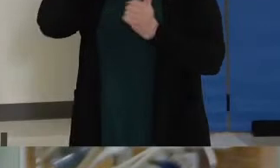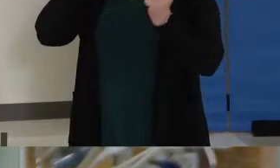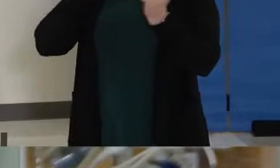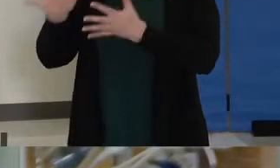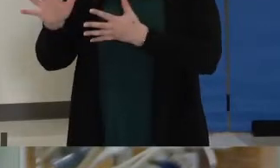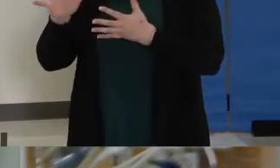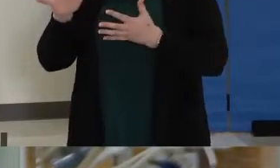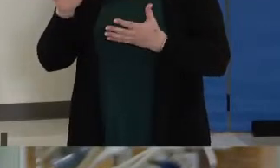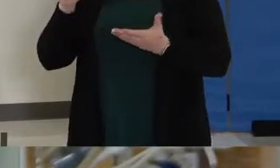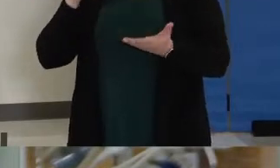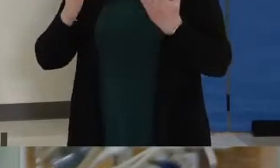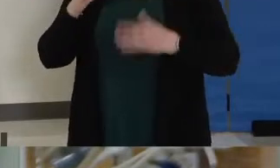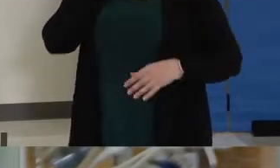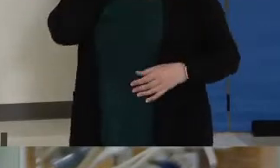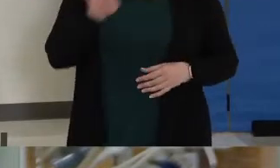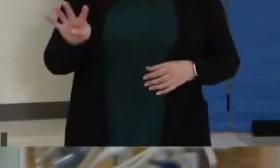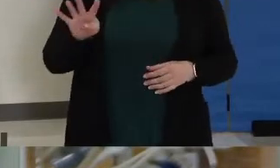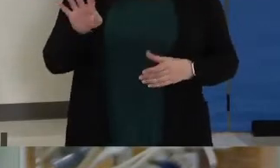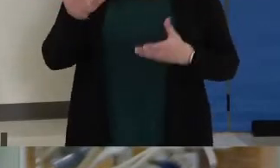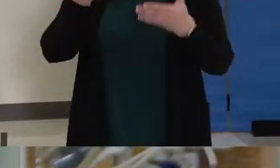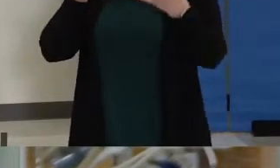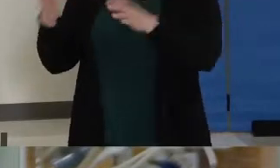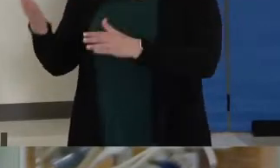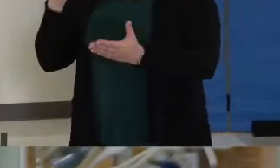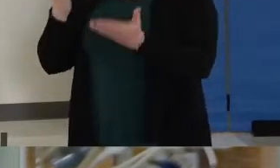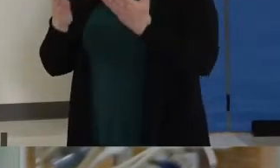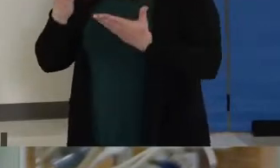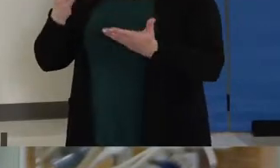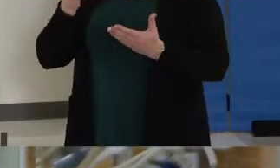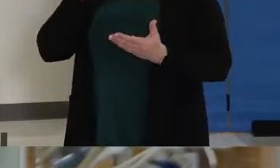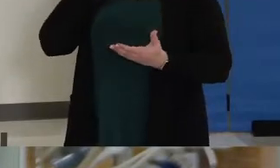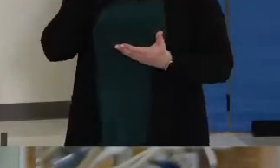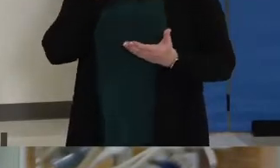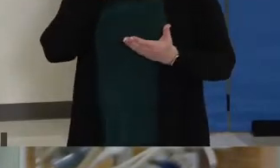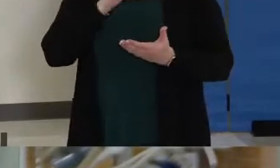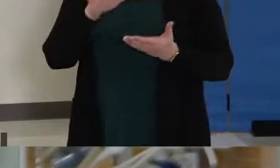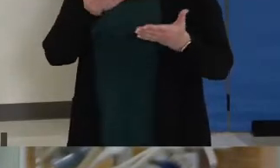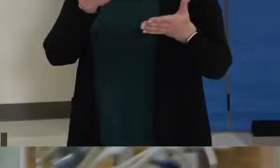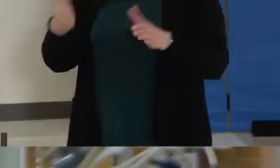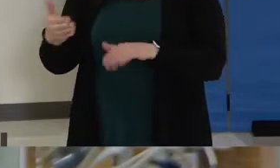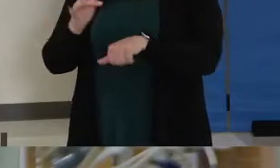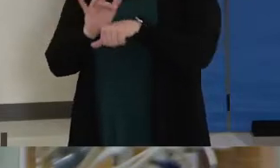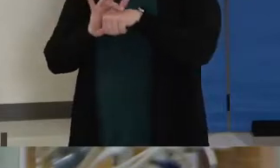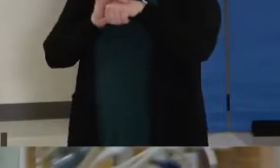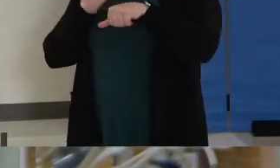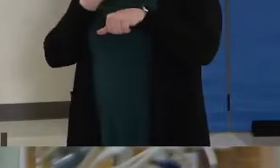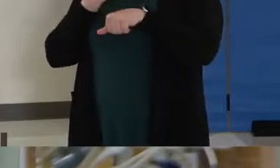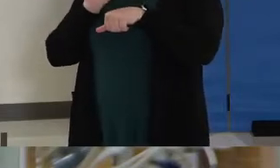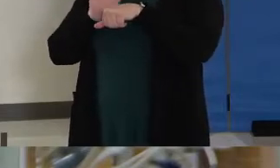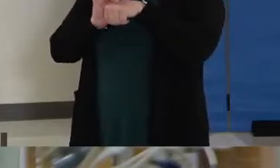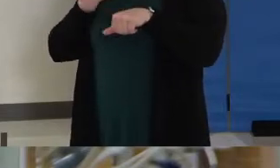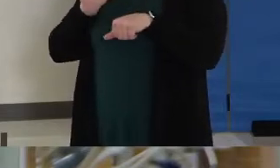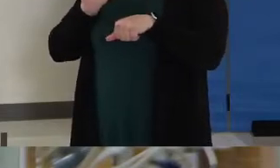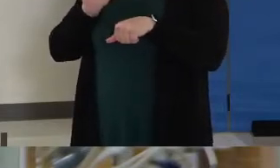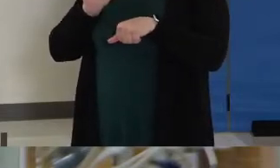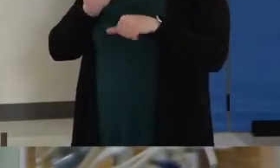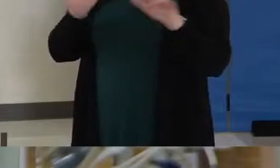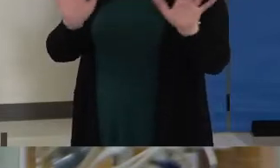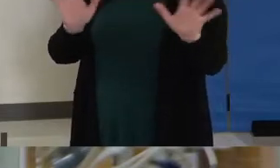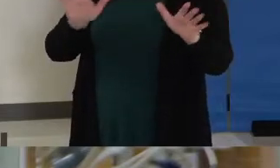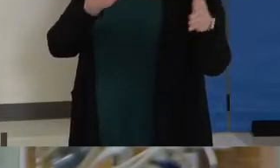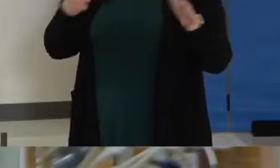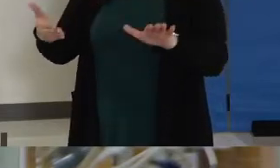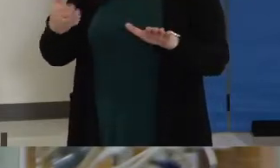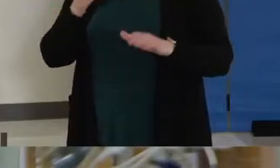dead, and in fact, in too many instances, die too early deaths. $1 billion